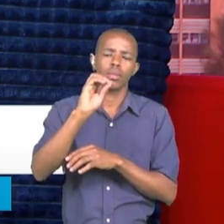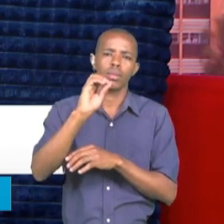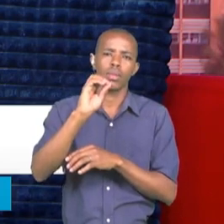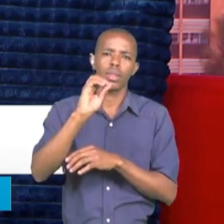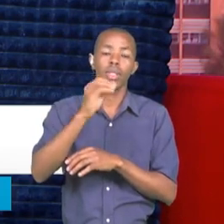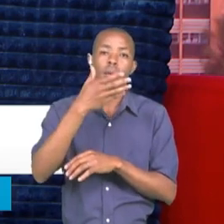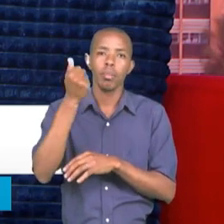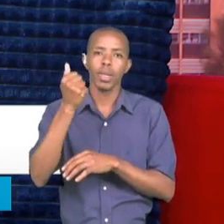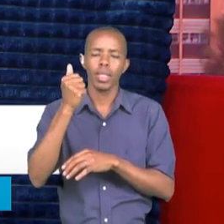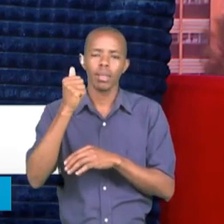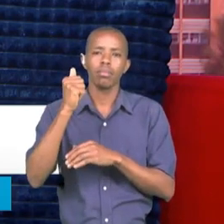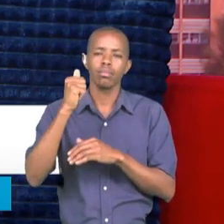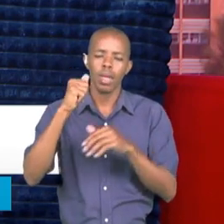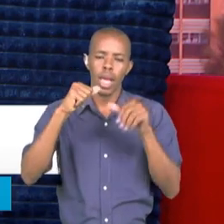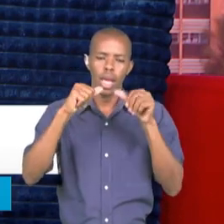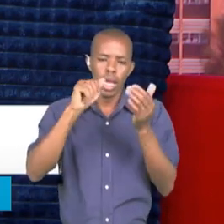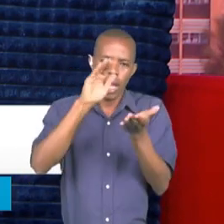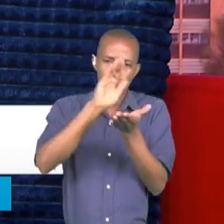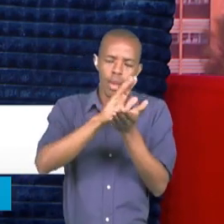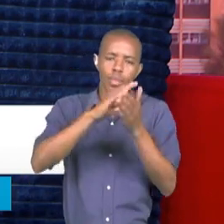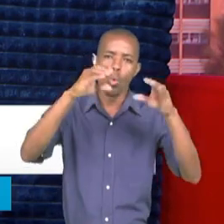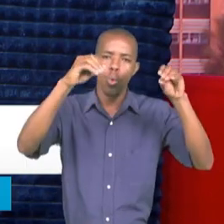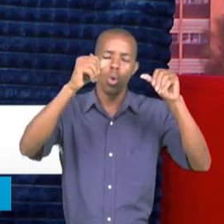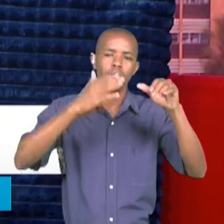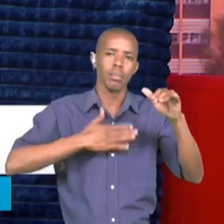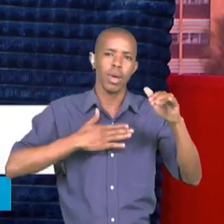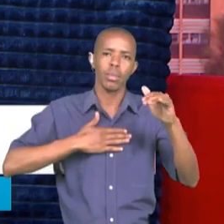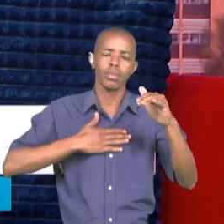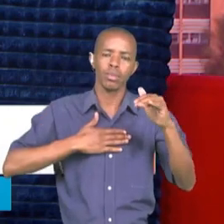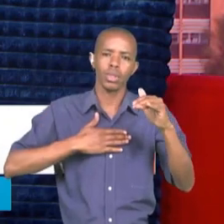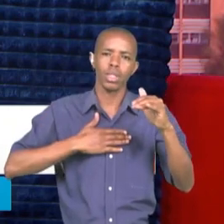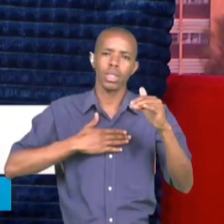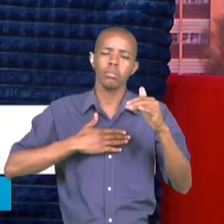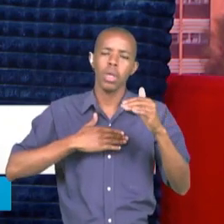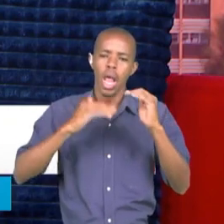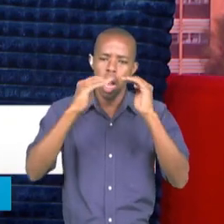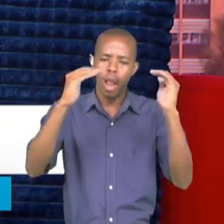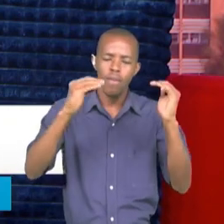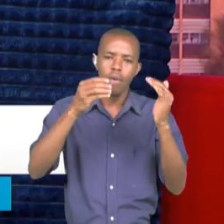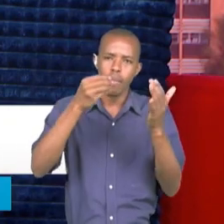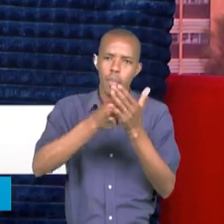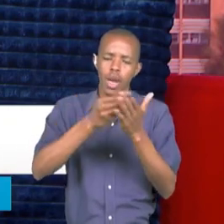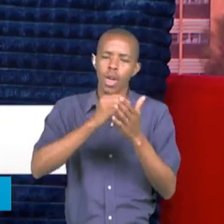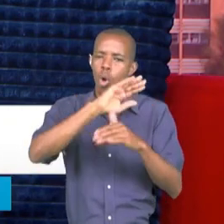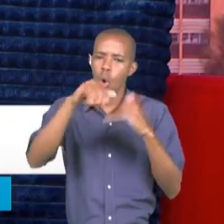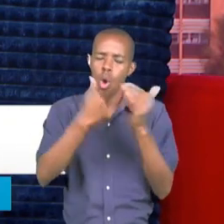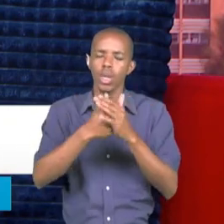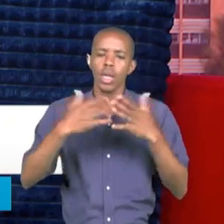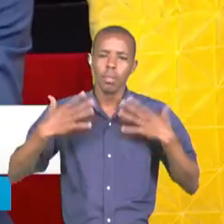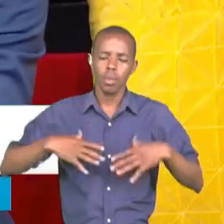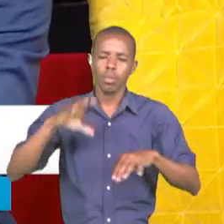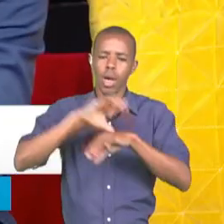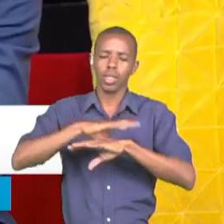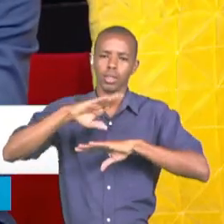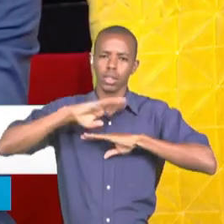rather maintain my quality at a certain price. Ndio, kila mtu afurahi. Looking at the